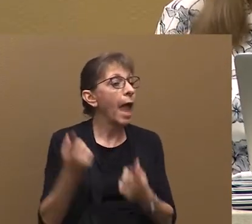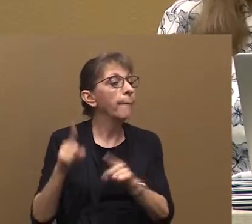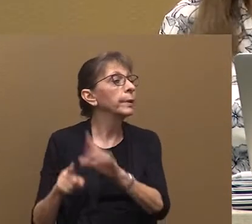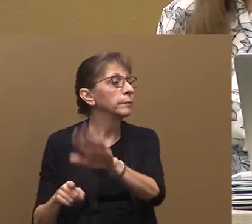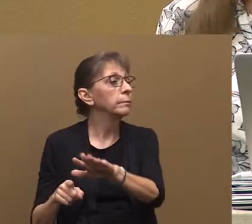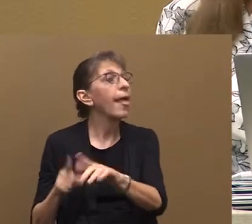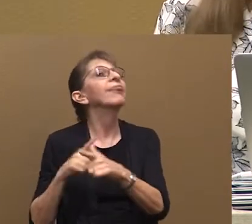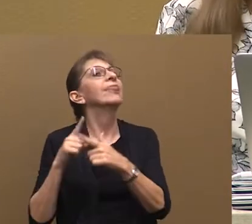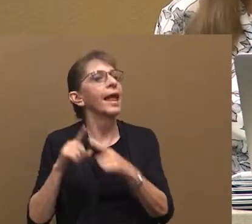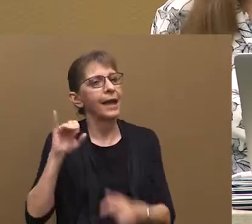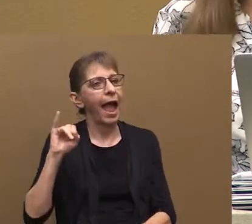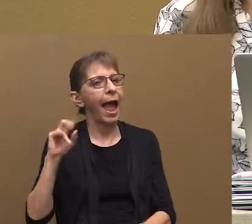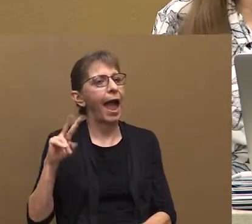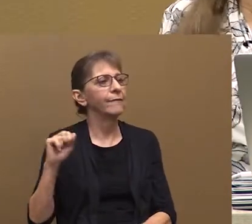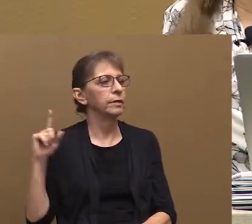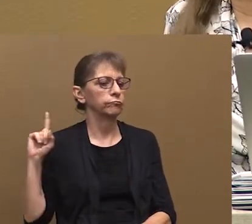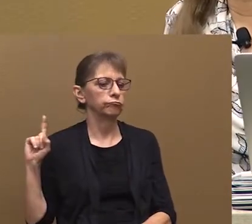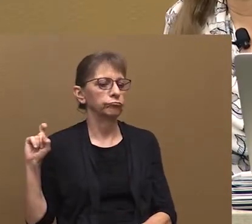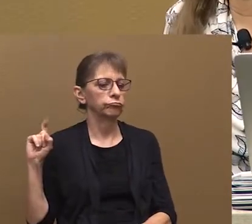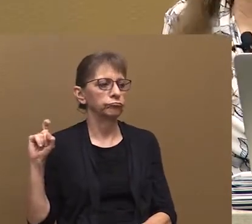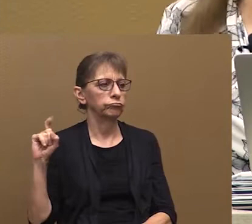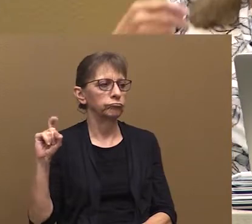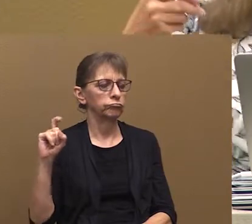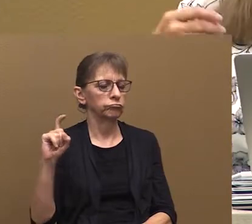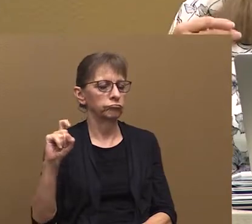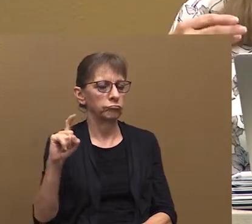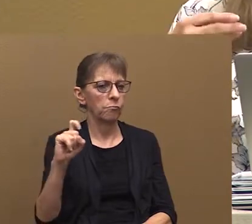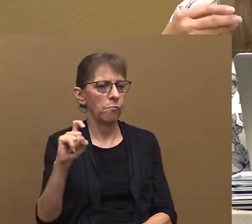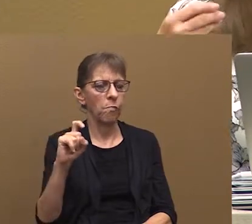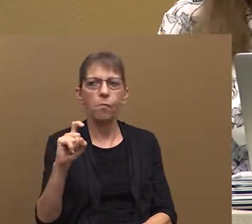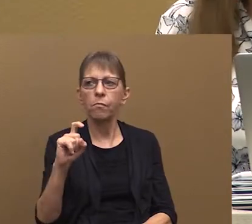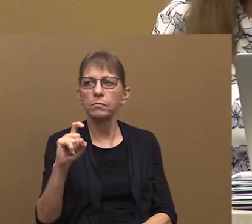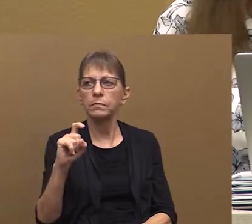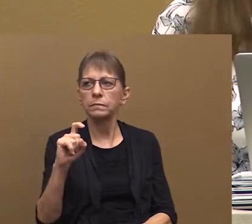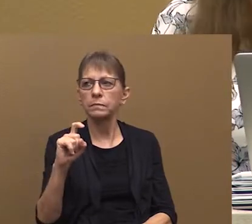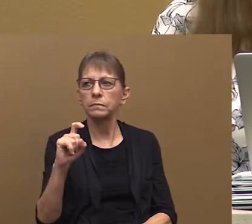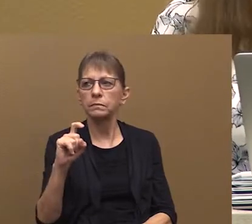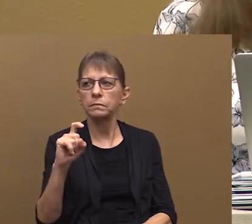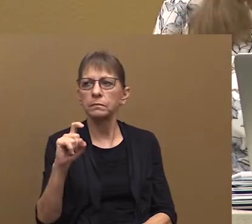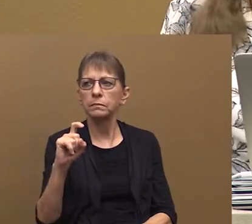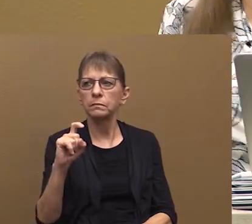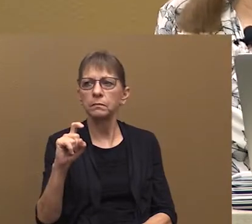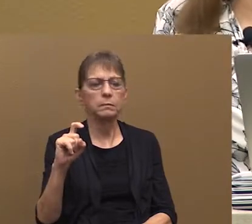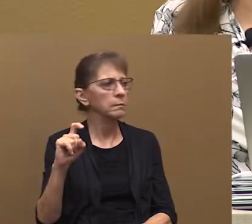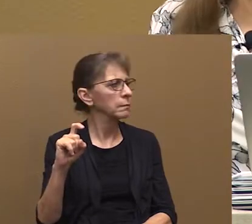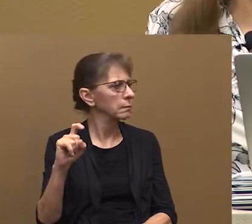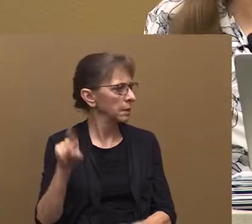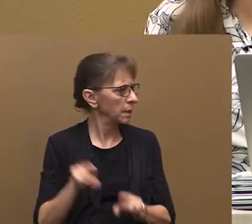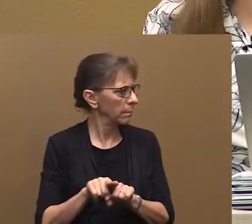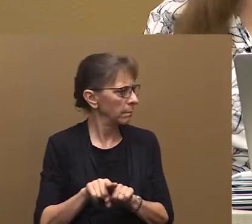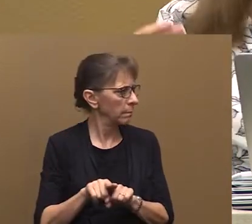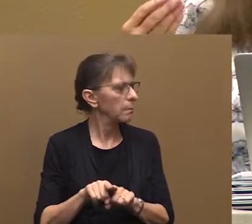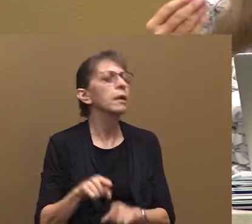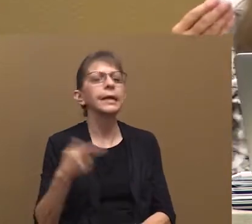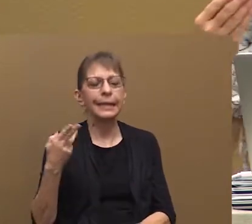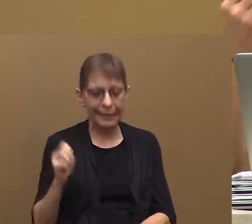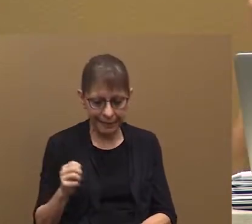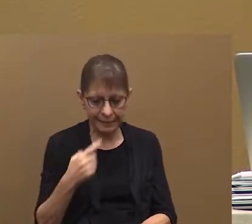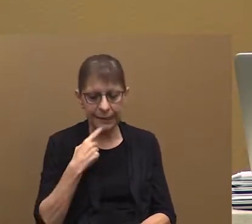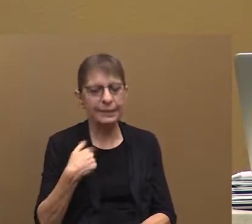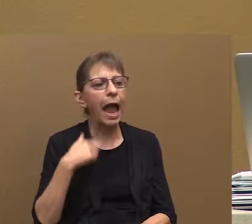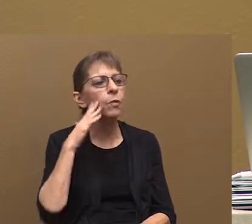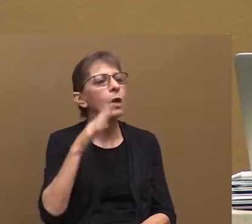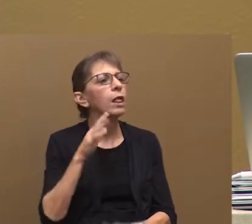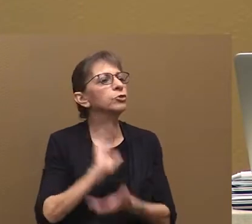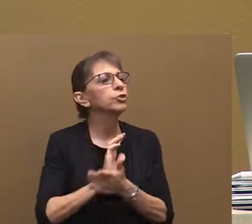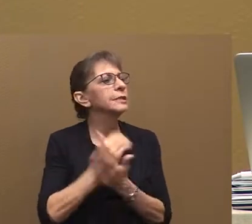by and he's thinking, I'm gonna put my cheese sandwich down and get something to drink. So he puts it on